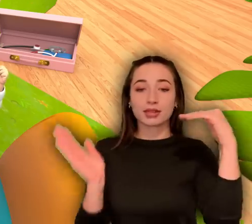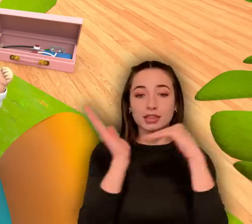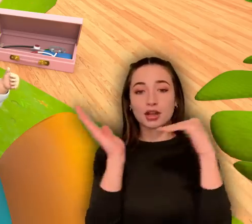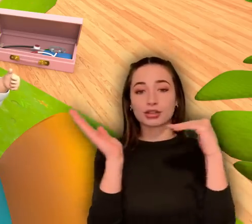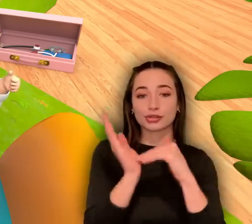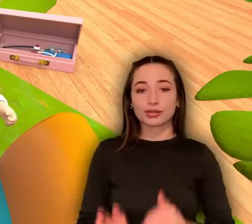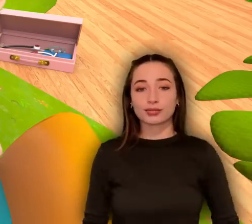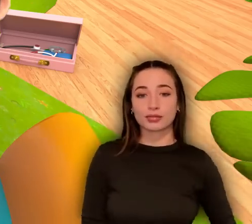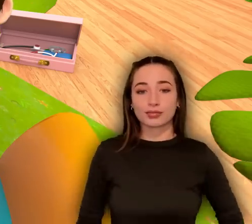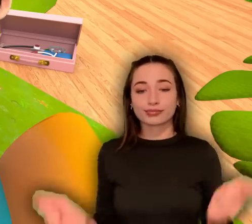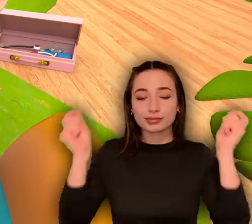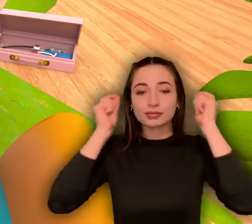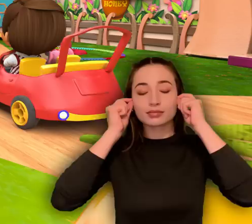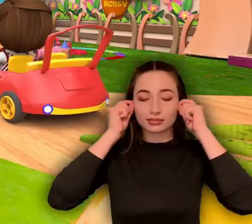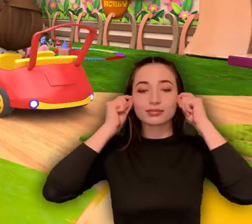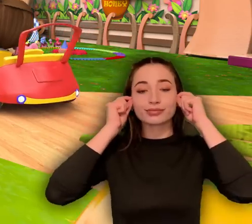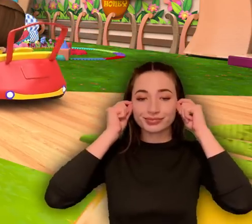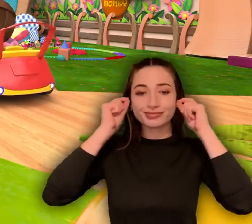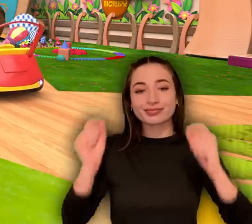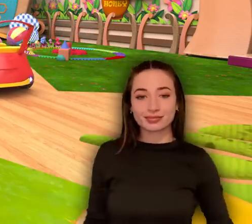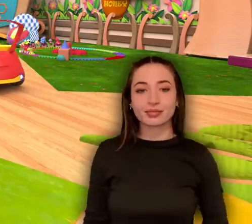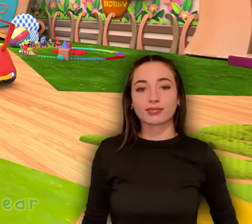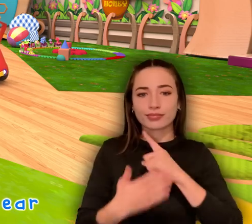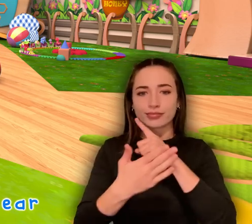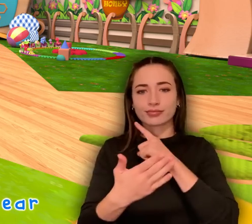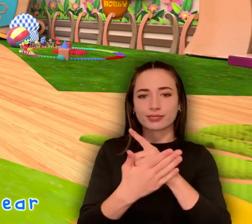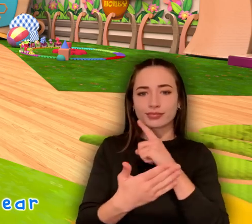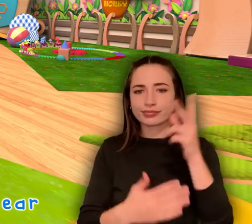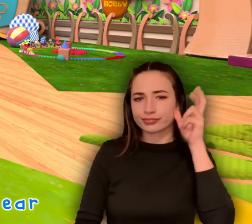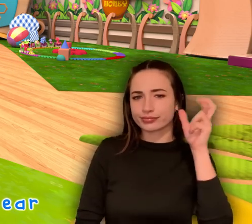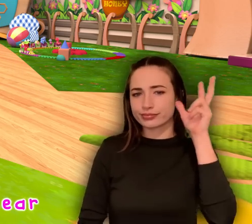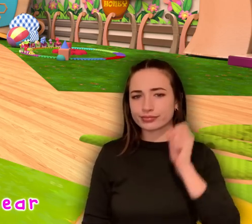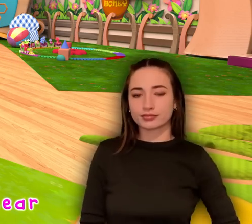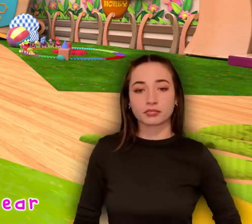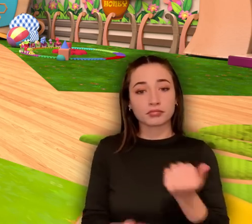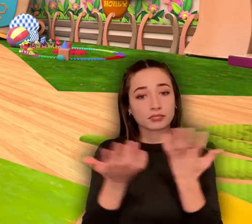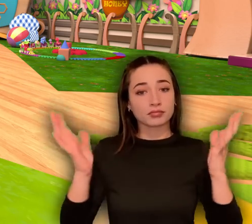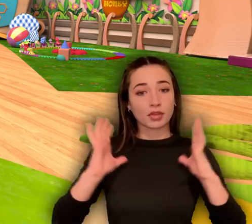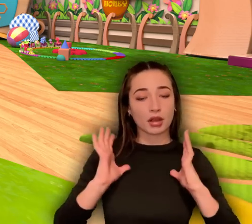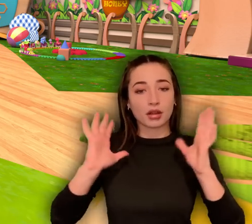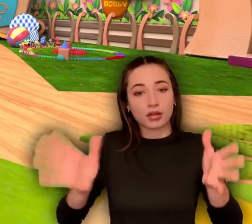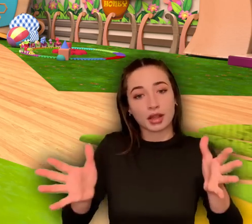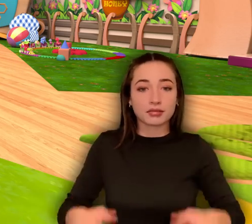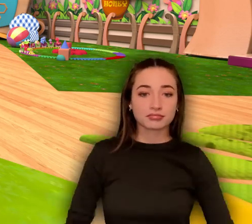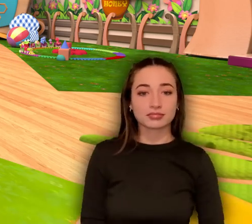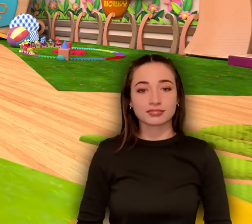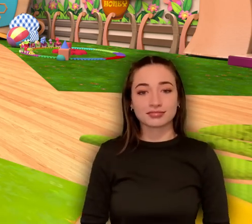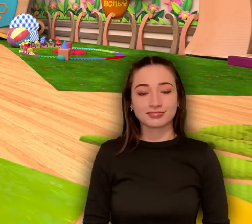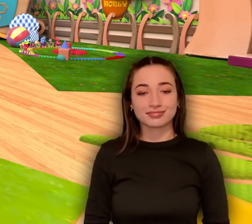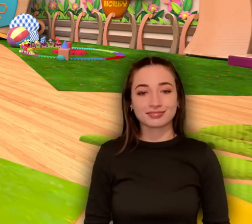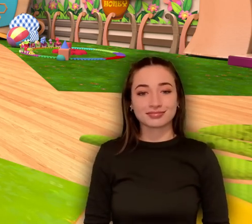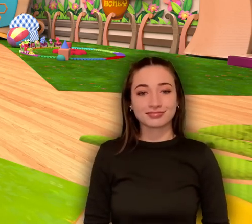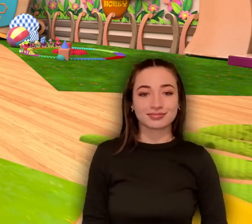I'm a doctor holding a stethoscope thumping thumping let me hear everything's all